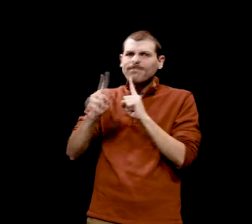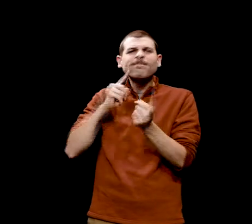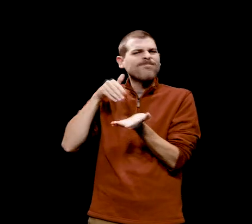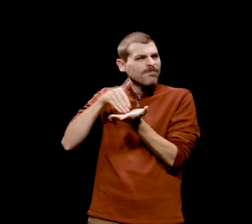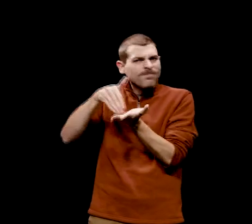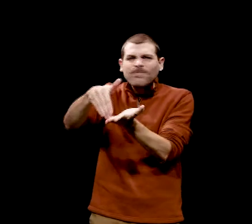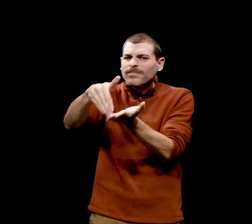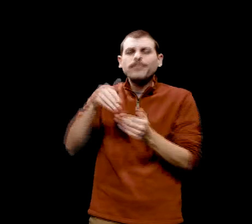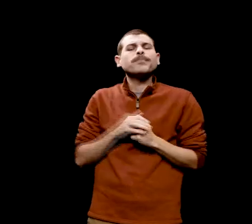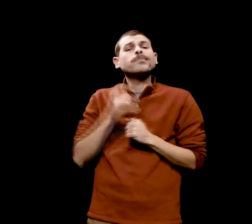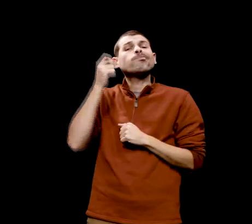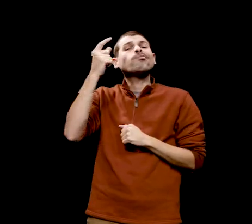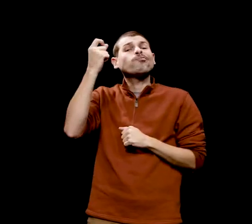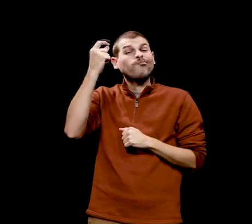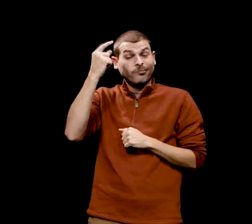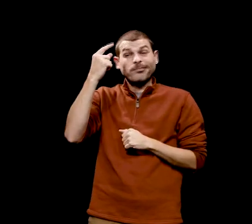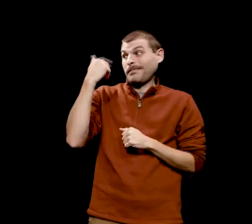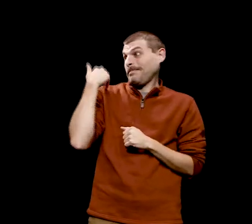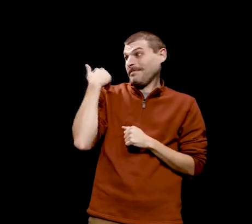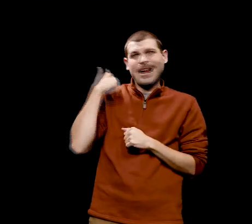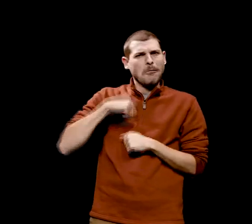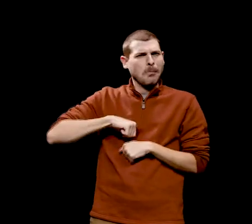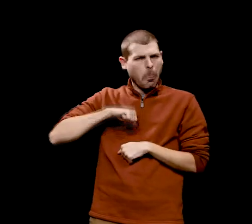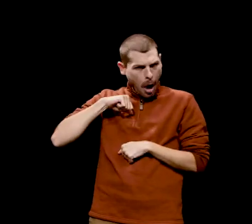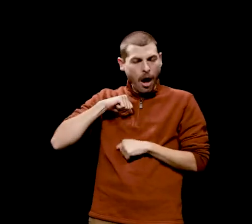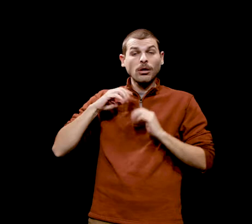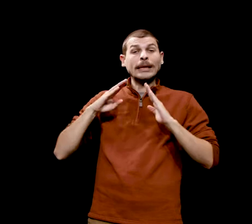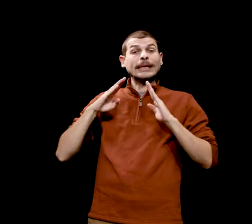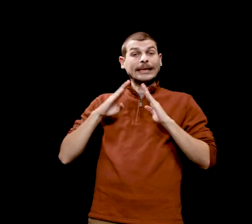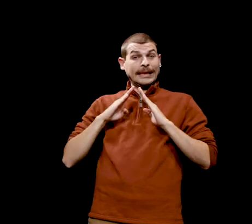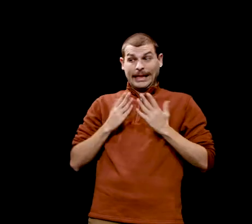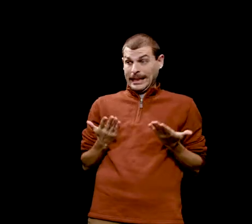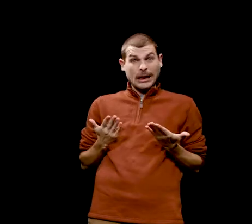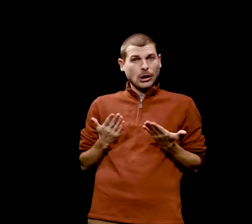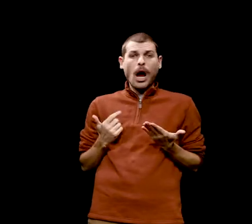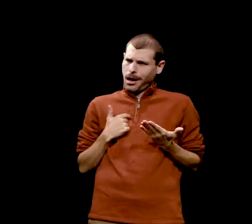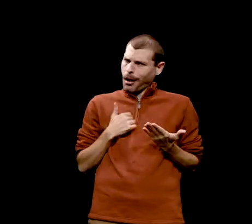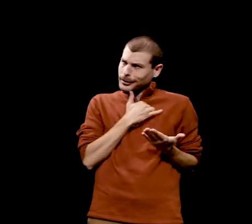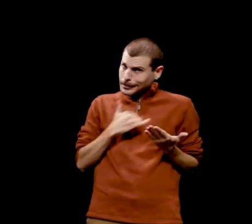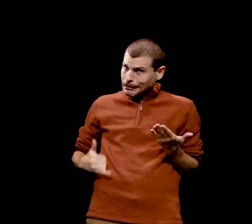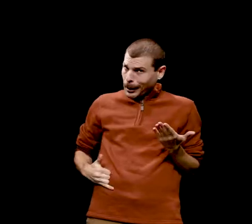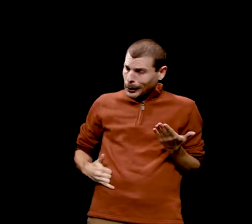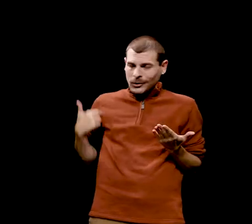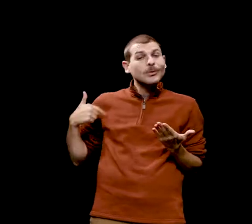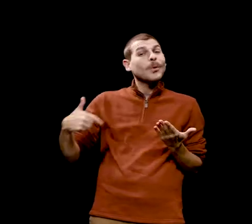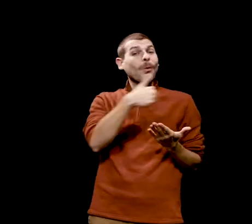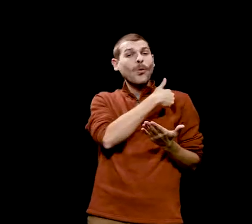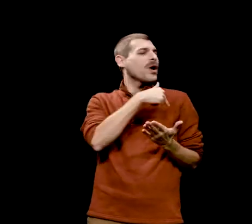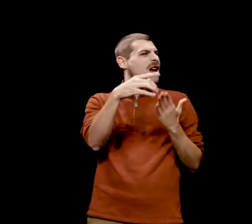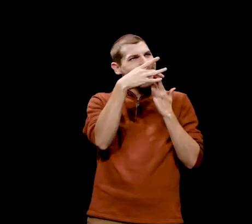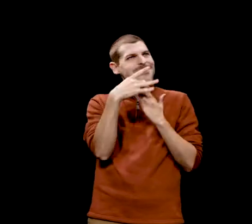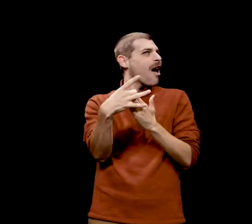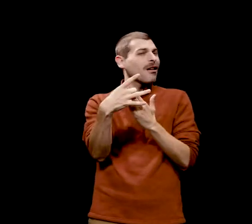I was very proud of the fact that specifically what the city of Portland did under my leadership as the mayor was we pushed hard for